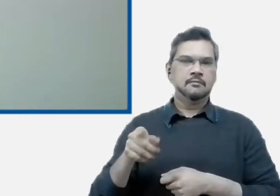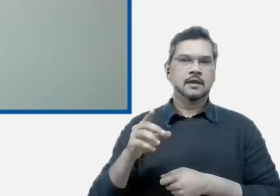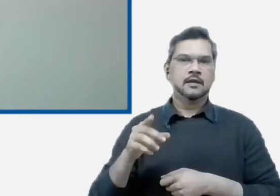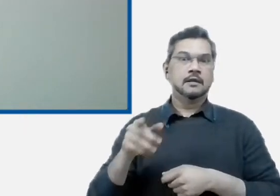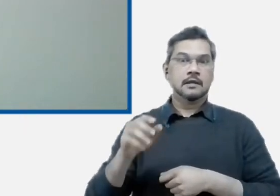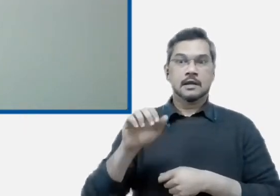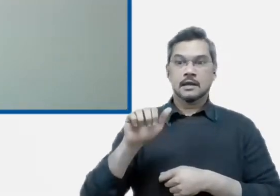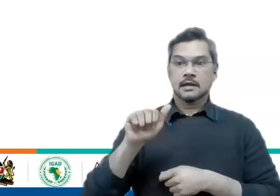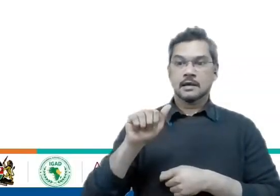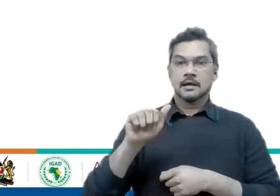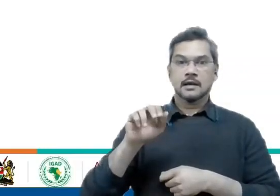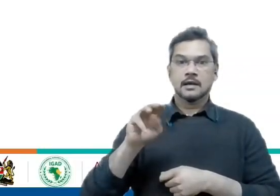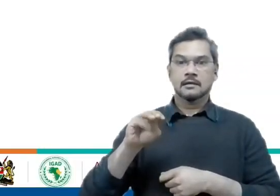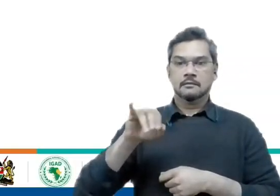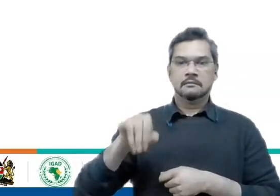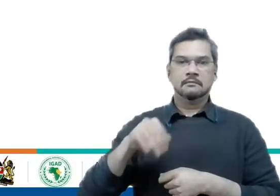yours.